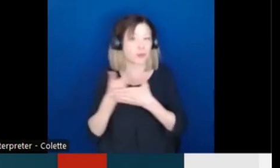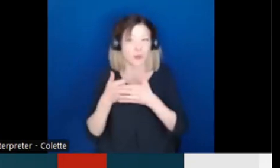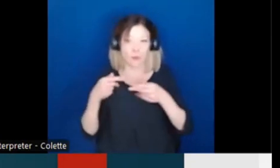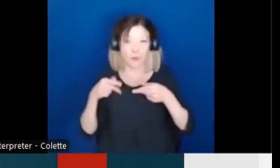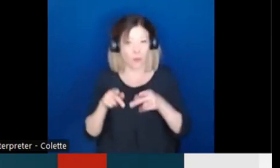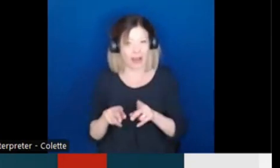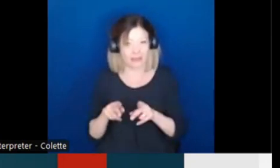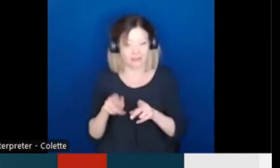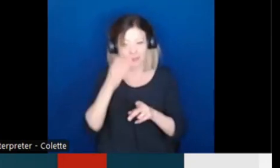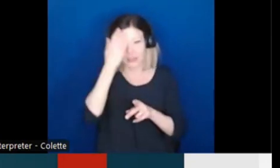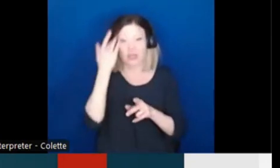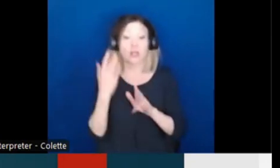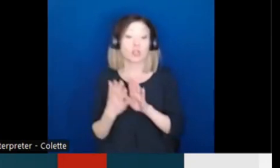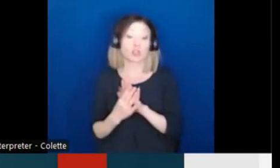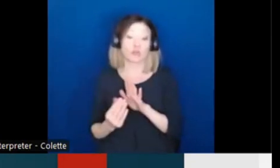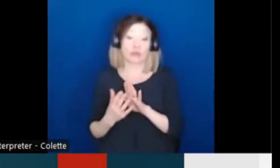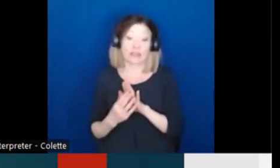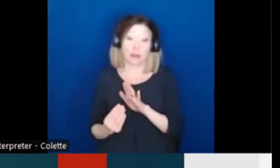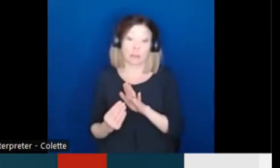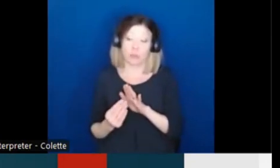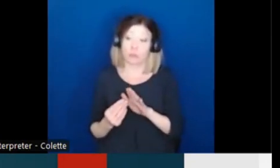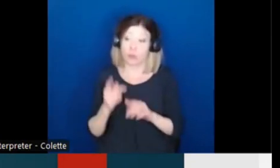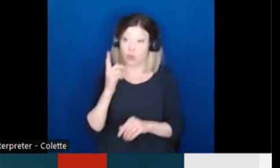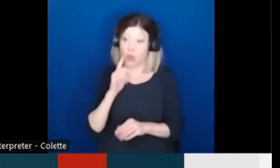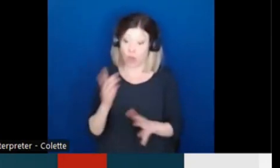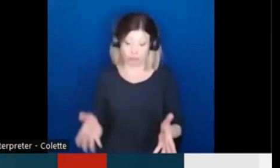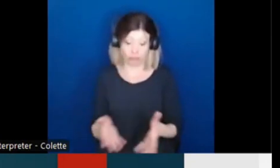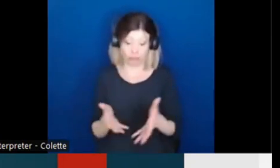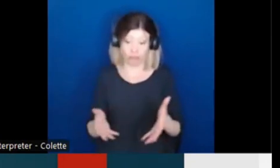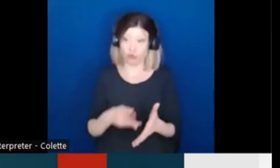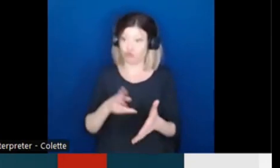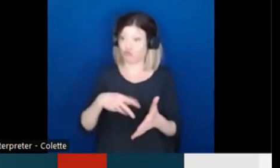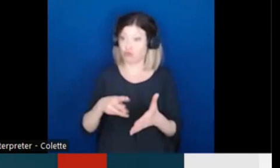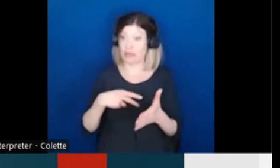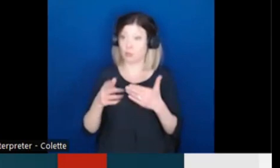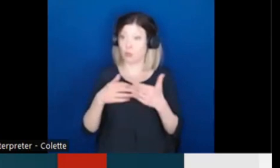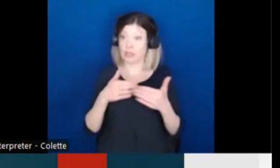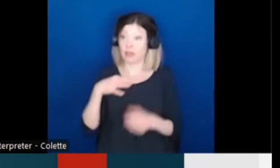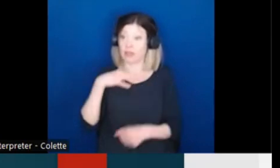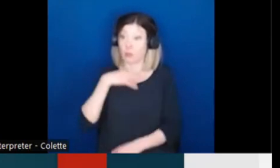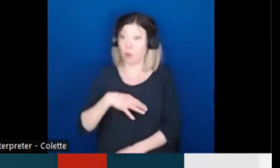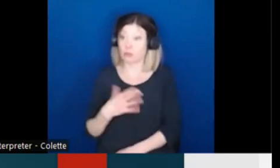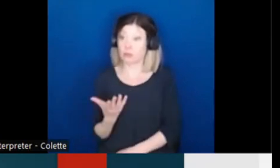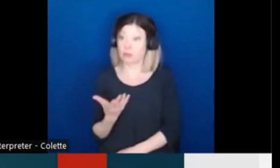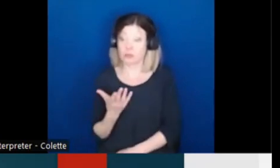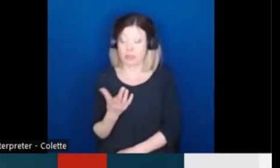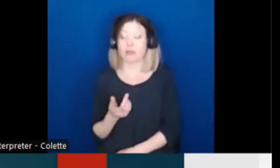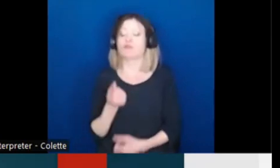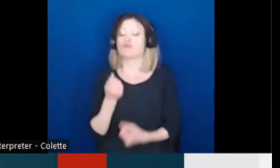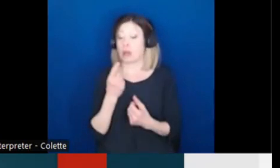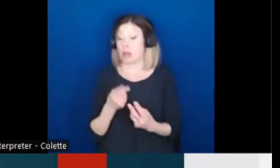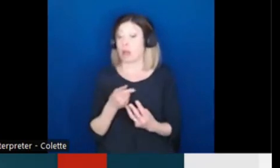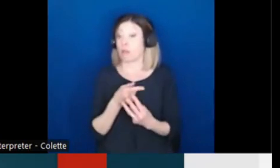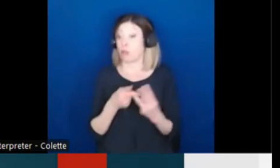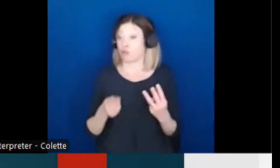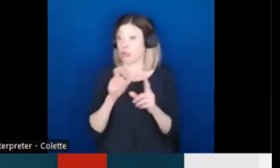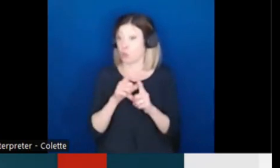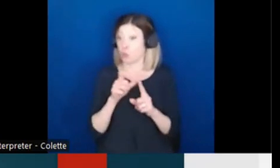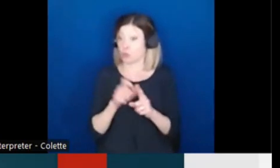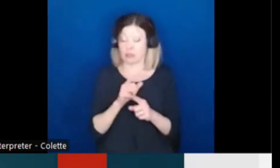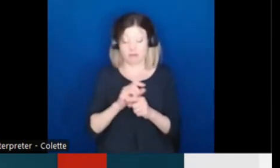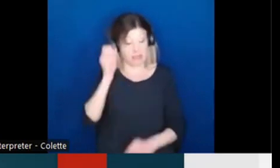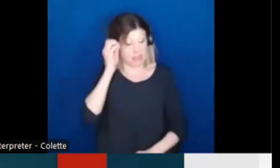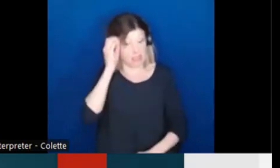he let the girls read quite widely. He thought his daughters, who he must have realised were extremely intelligent, had the right to